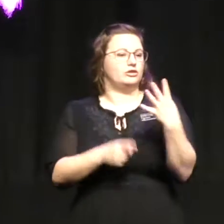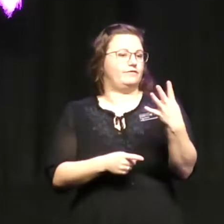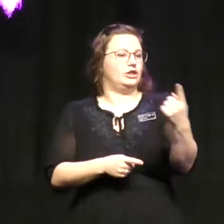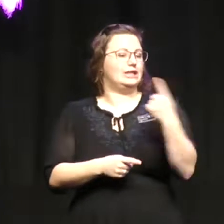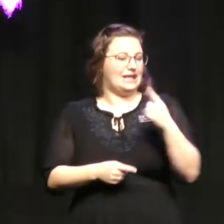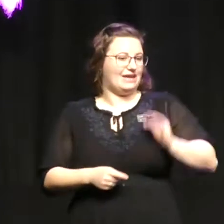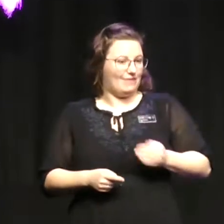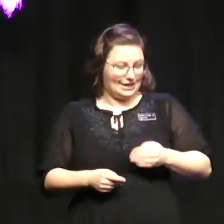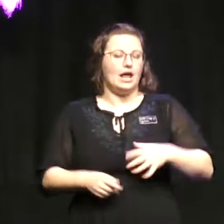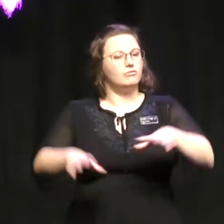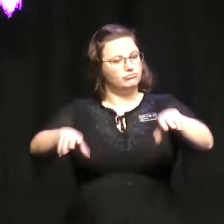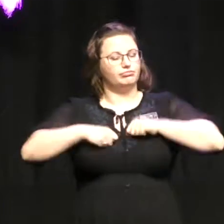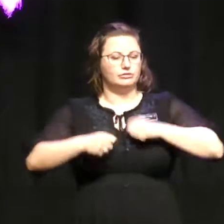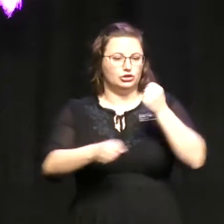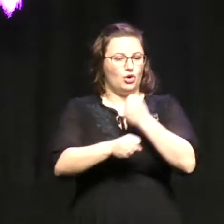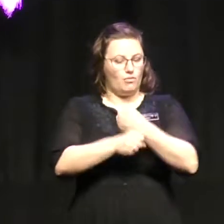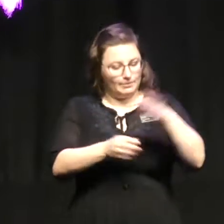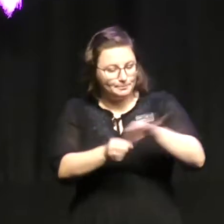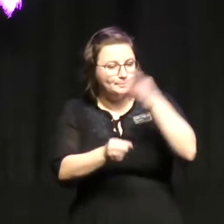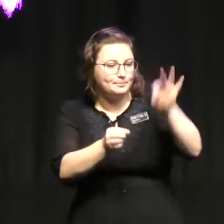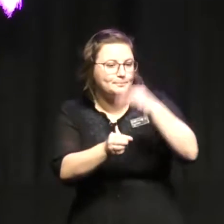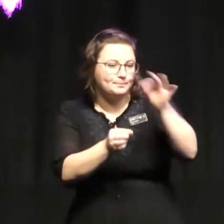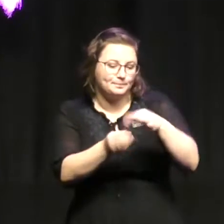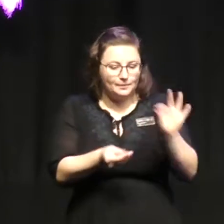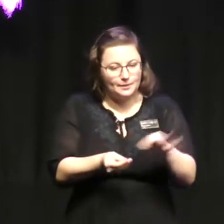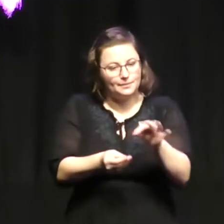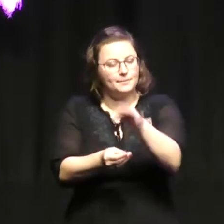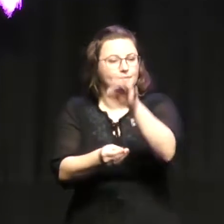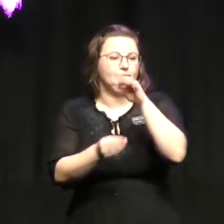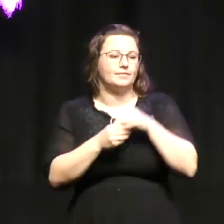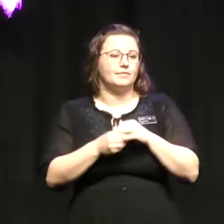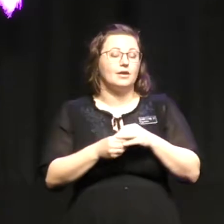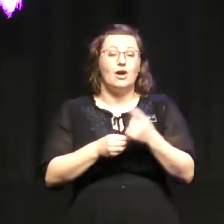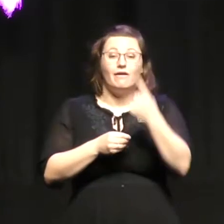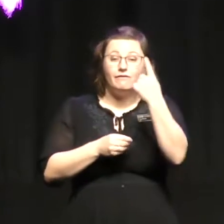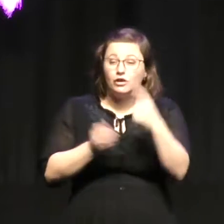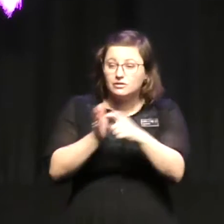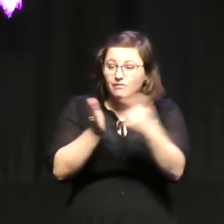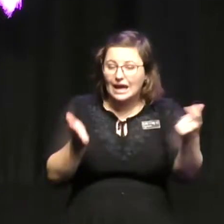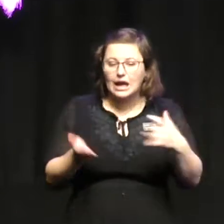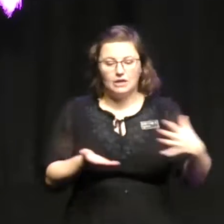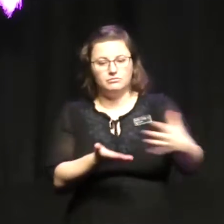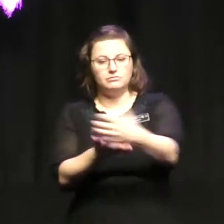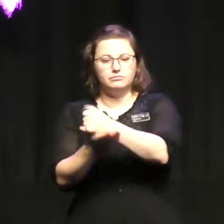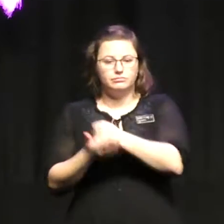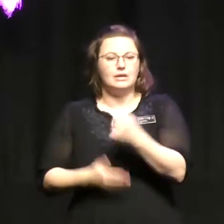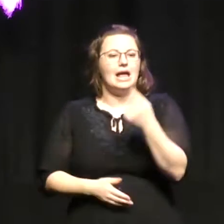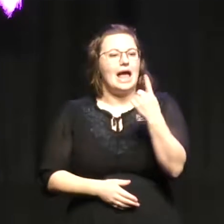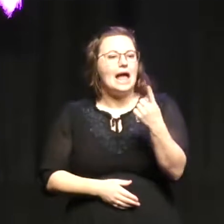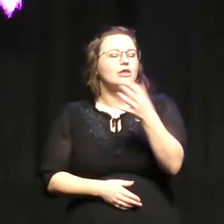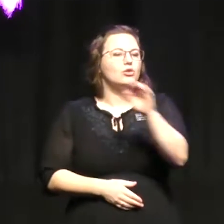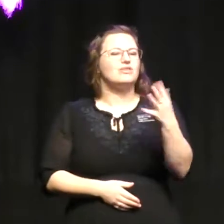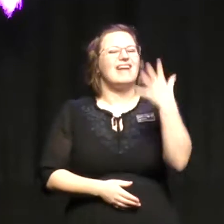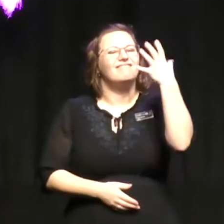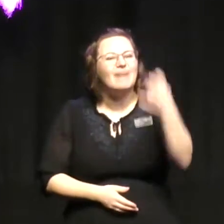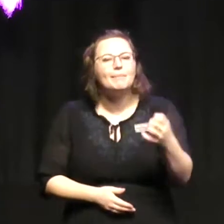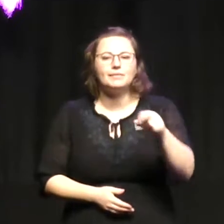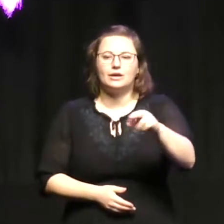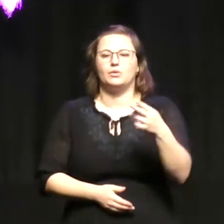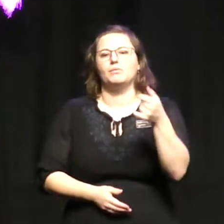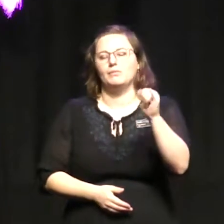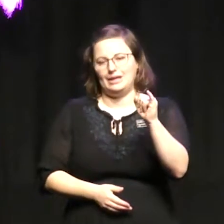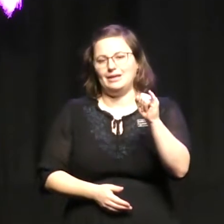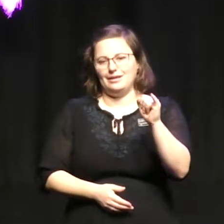of embroidering kurtas, and in the same first week, they earned rupees 150.